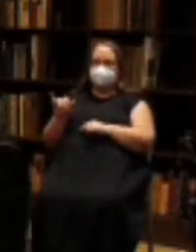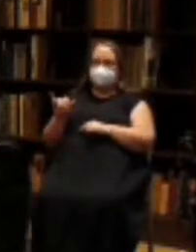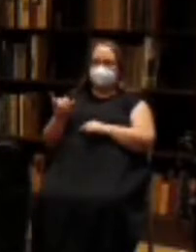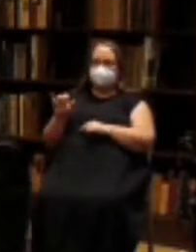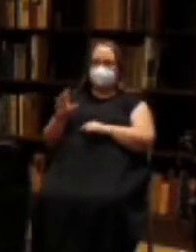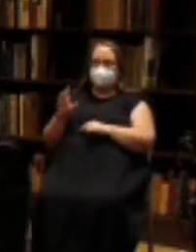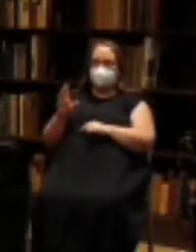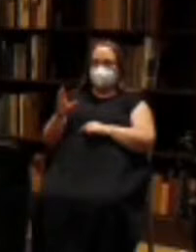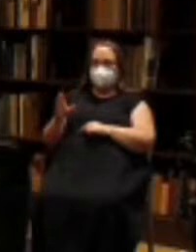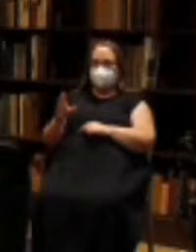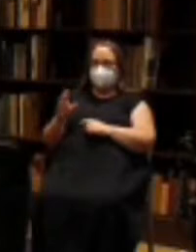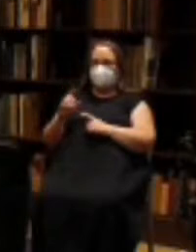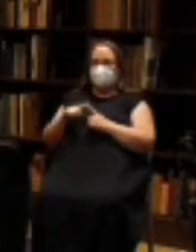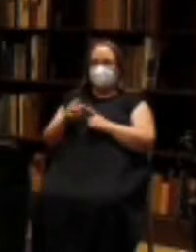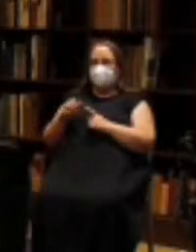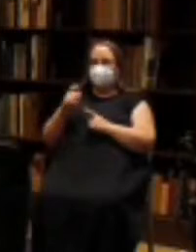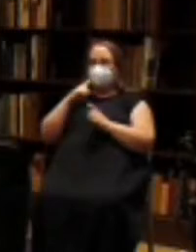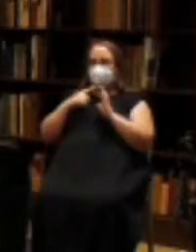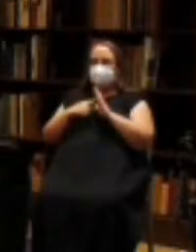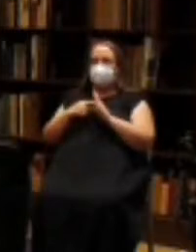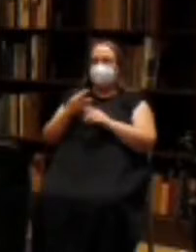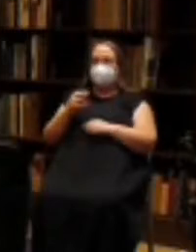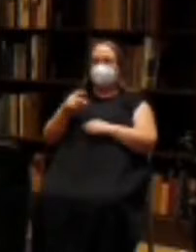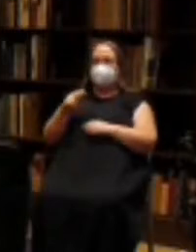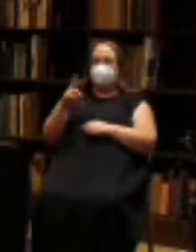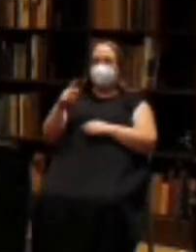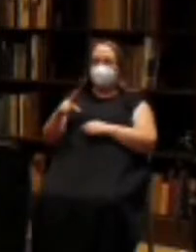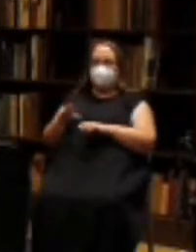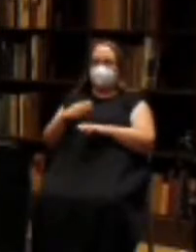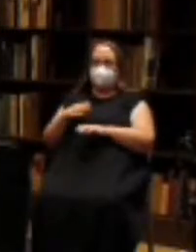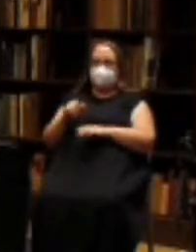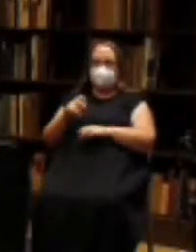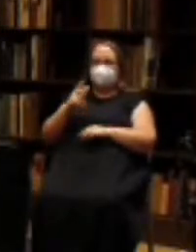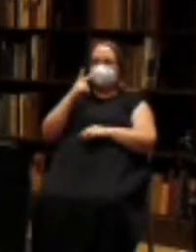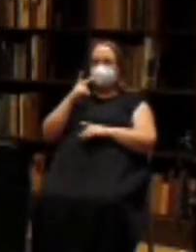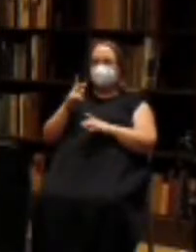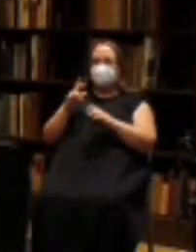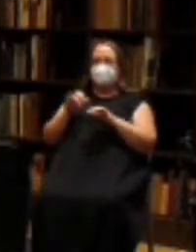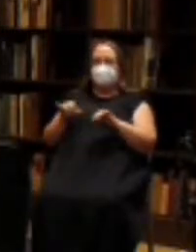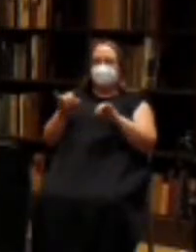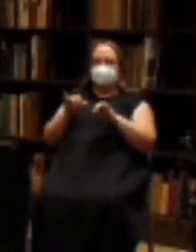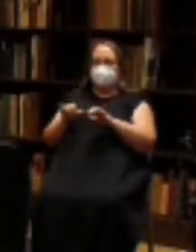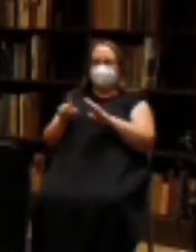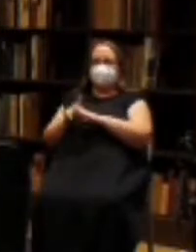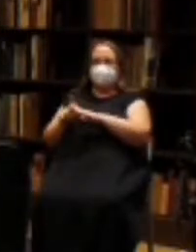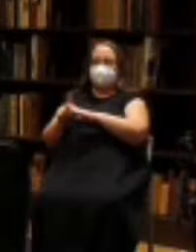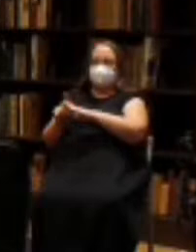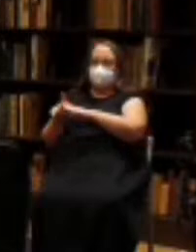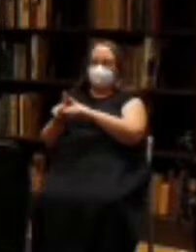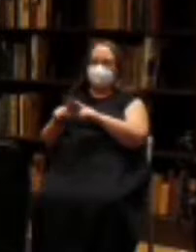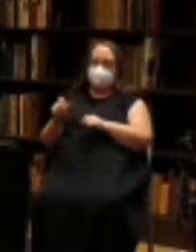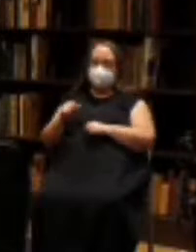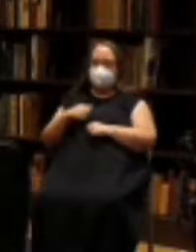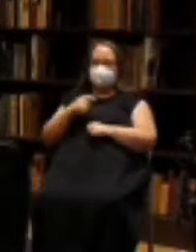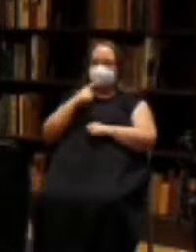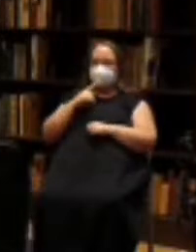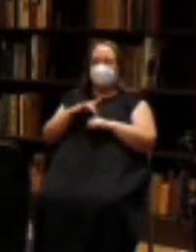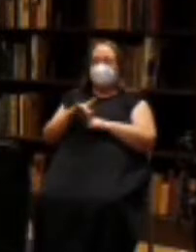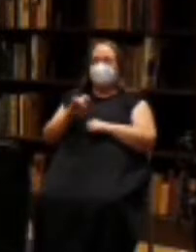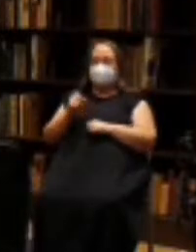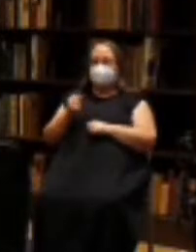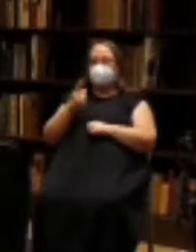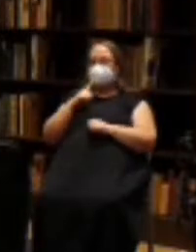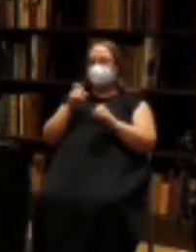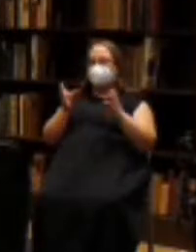moving forward into things like, for example, hip hop music, where you can see the sort of same sort of strains. But yes, I would say the early 80s is kind